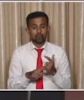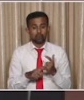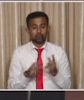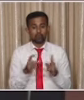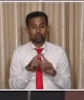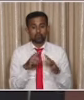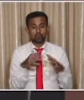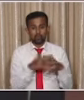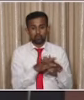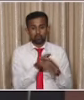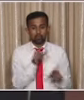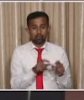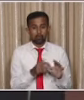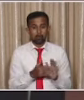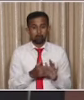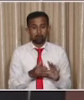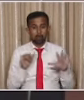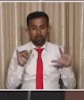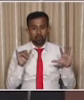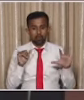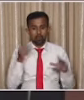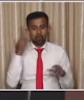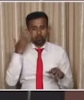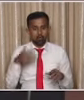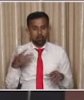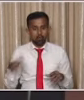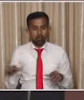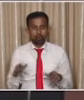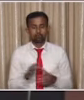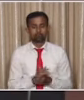6 million Jews were killed during the